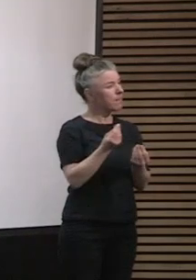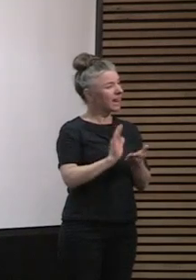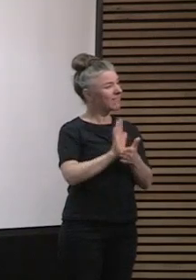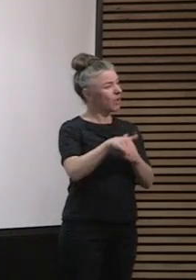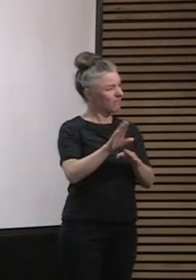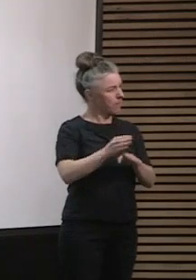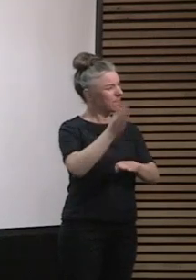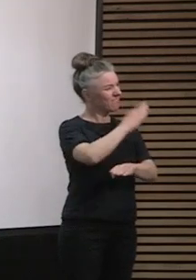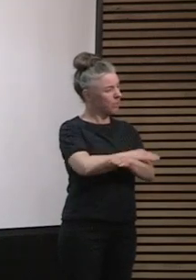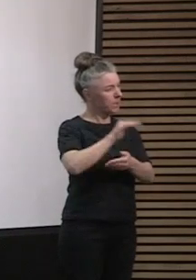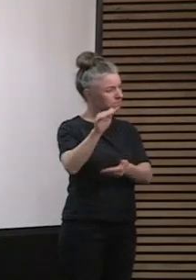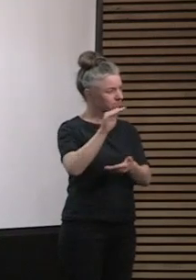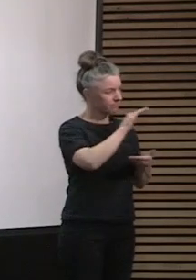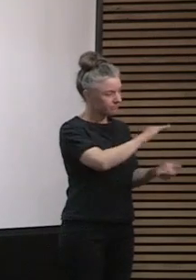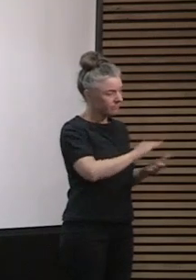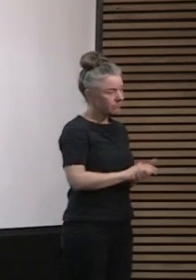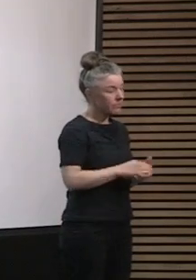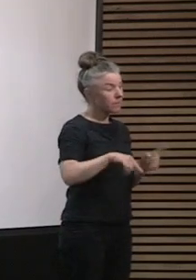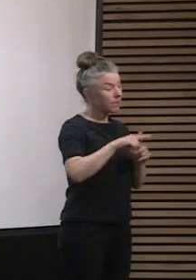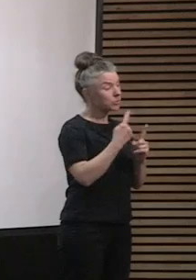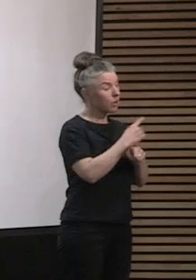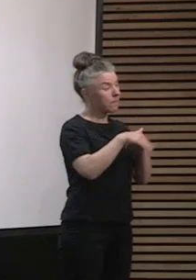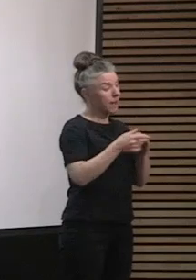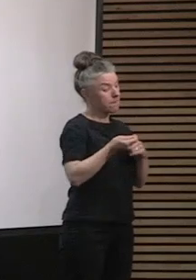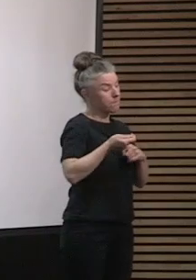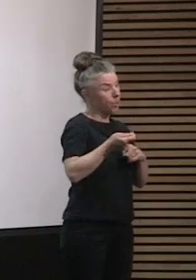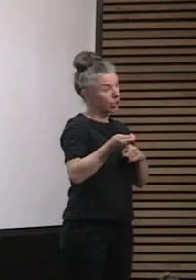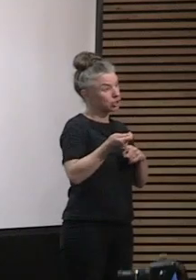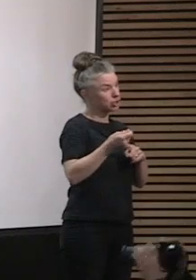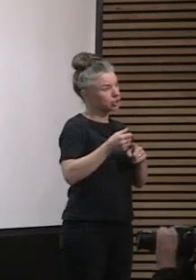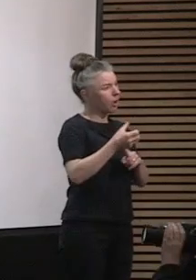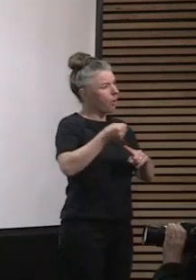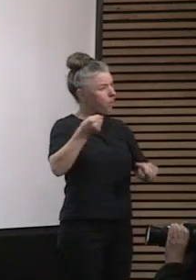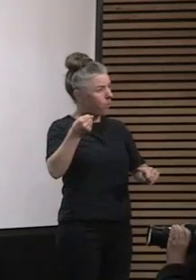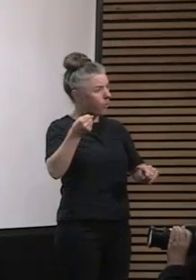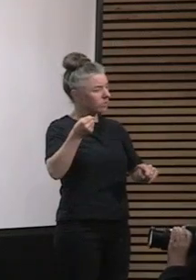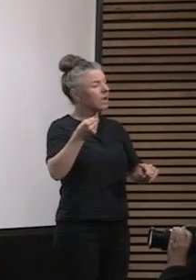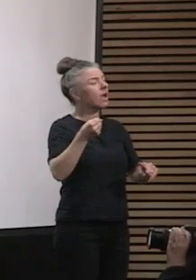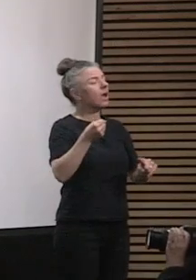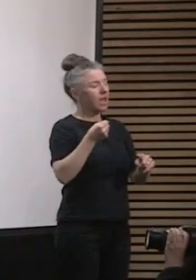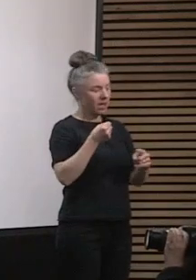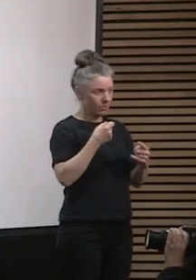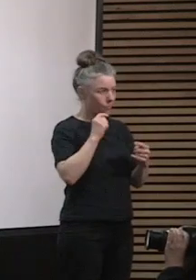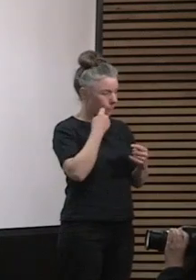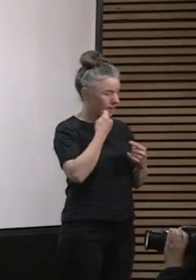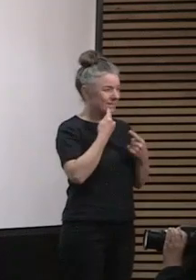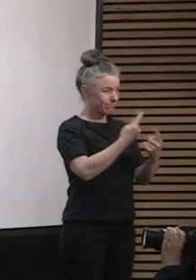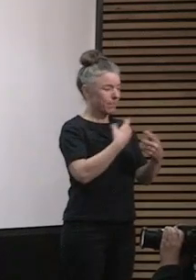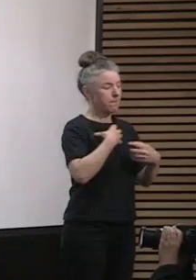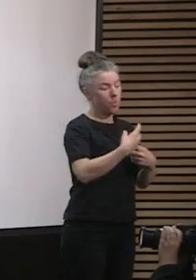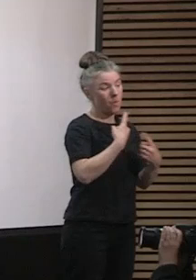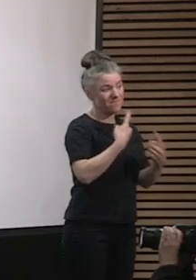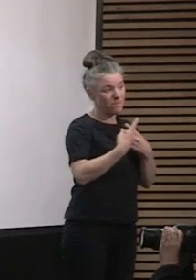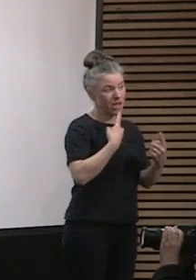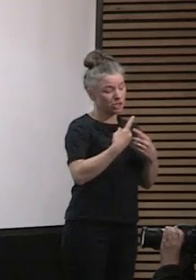the details of an extension to the mortgage deferral scheme as well. That was already announced in principle by the Reserve Bank Governor. The